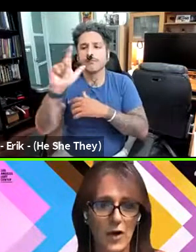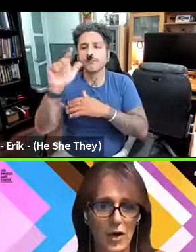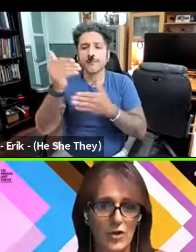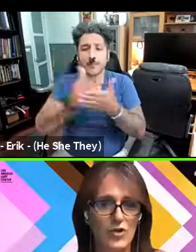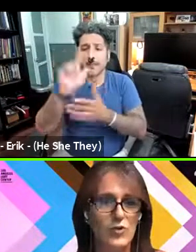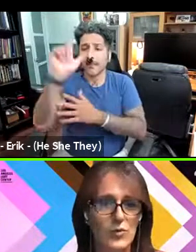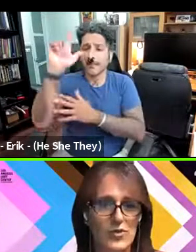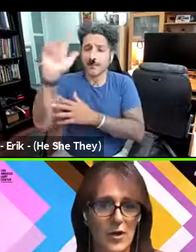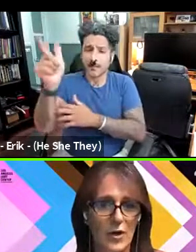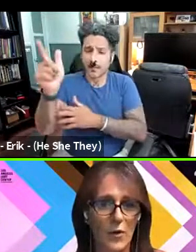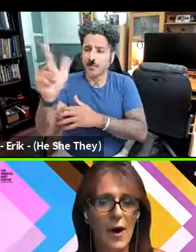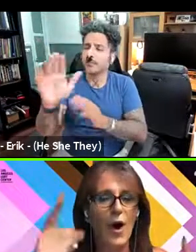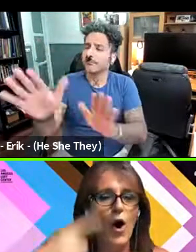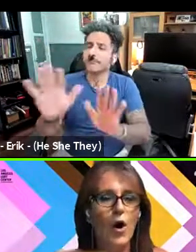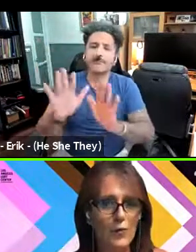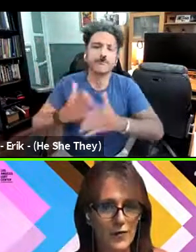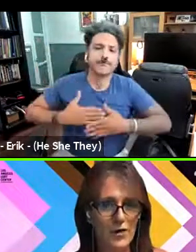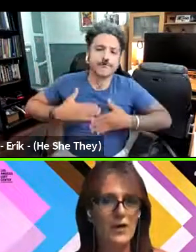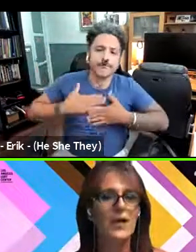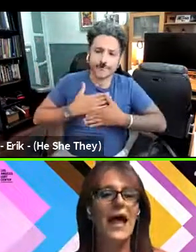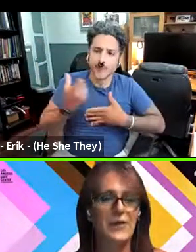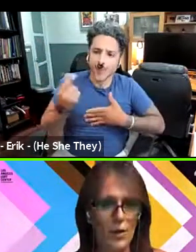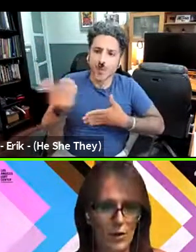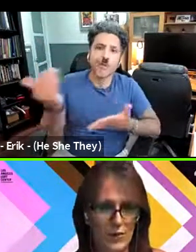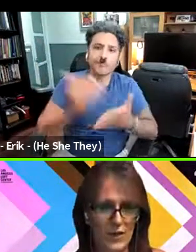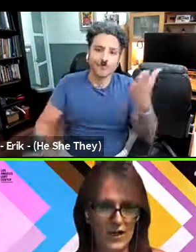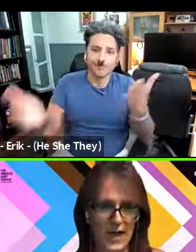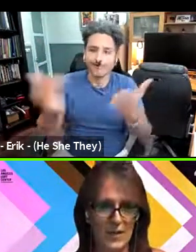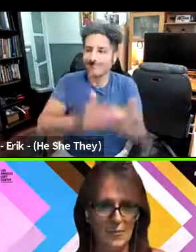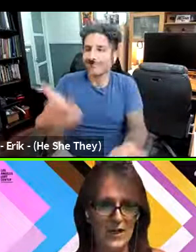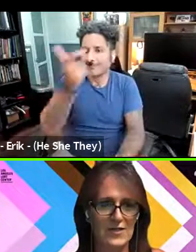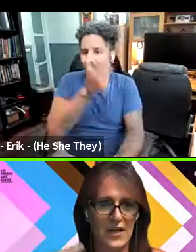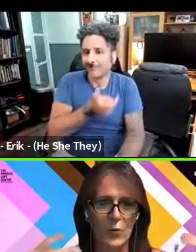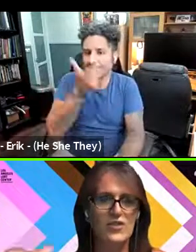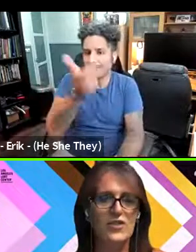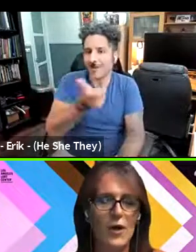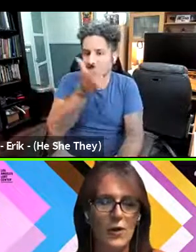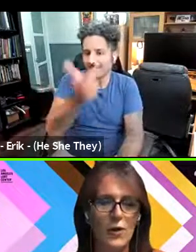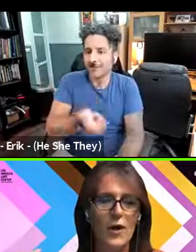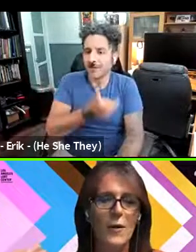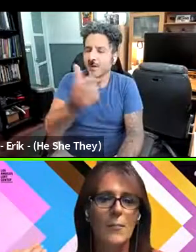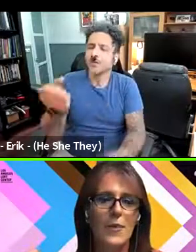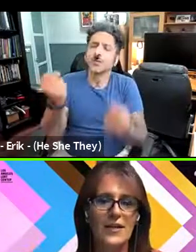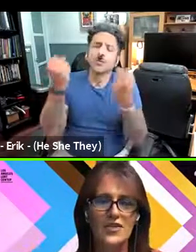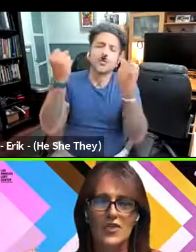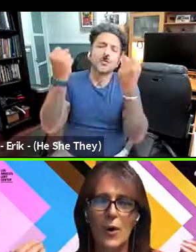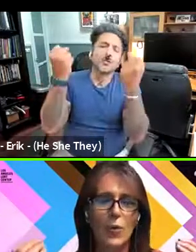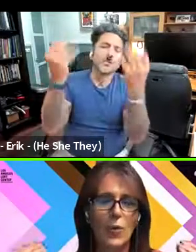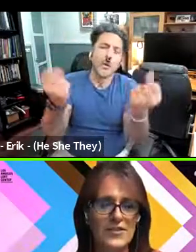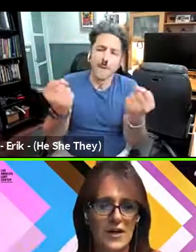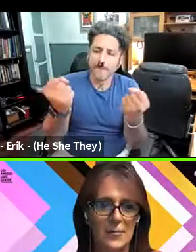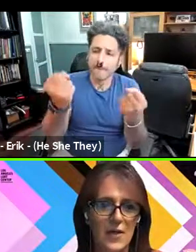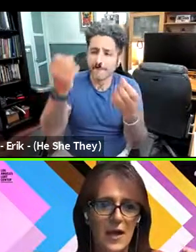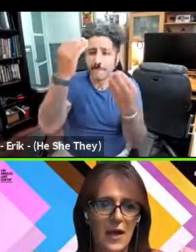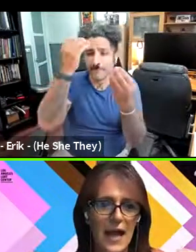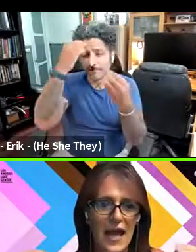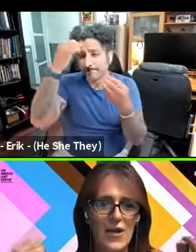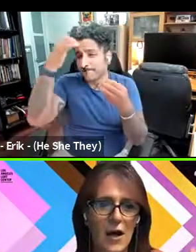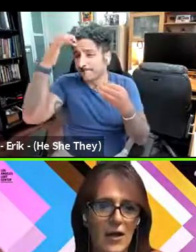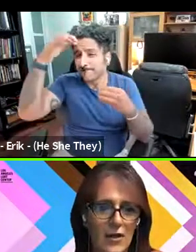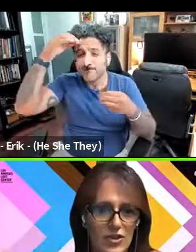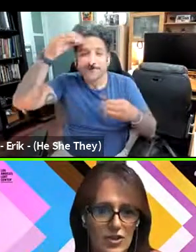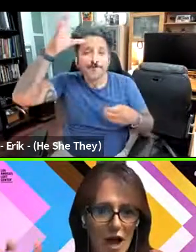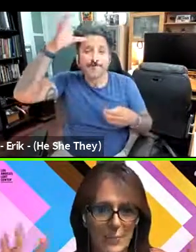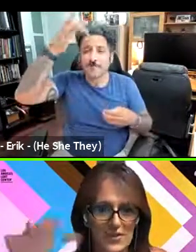implore you all to do so over and over again, because there was so much wisdom